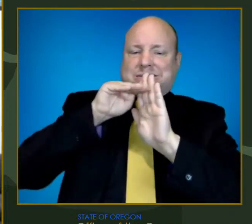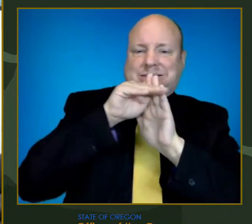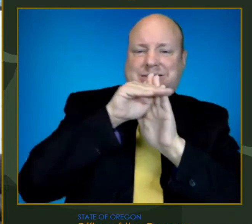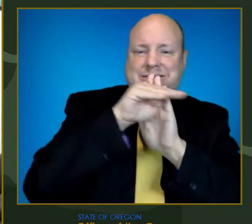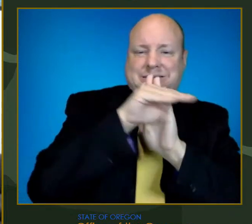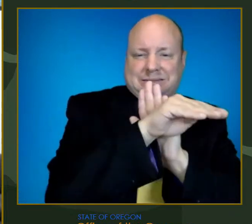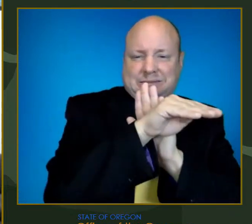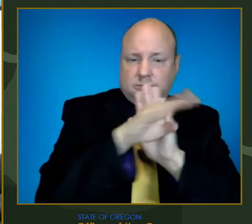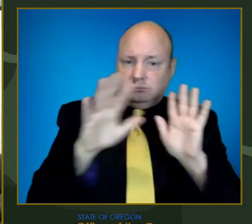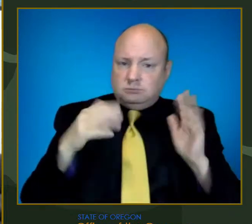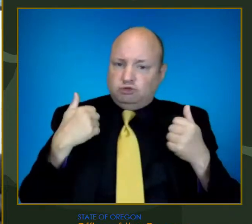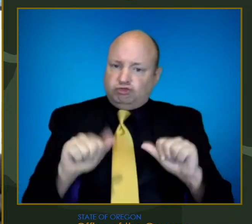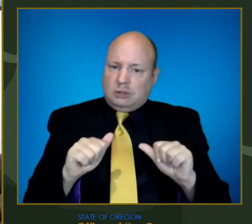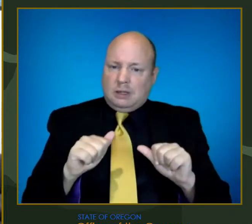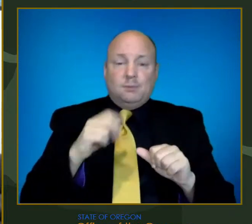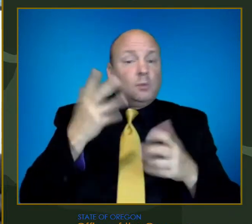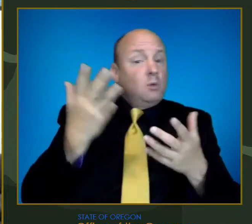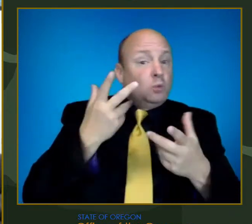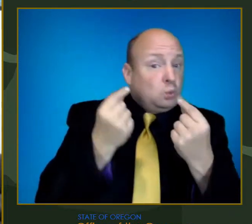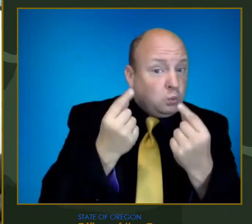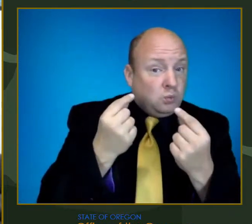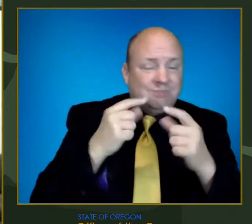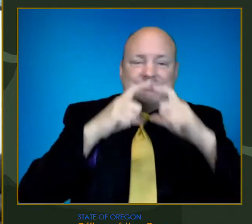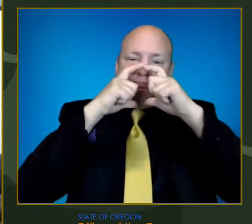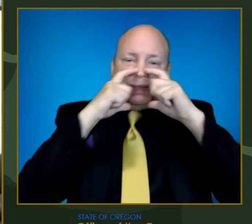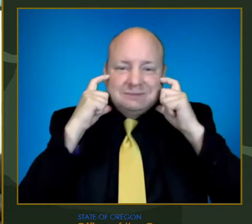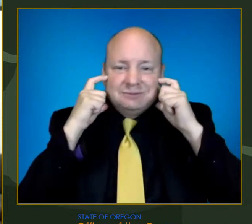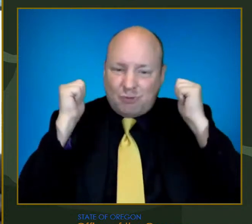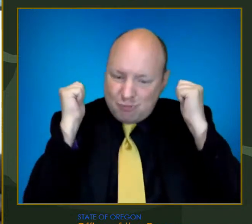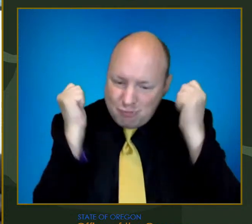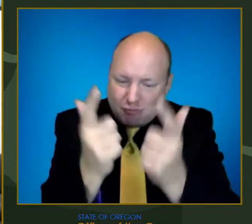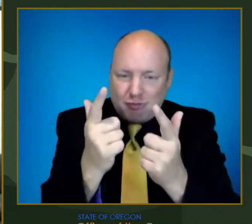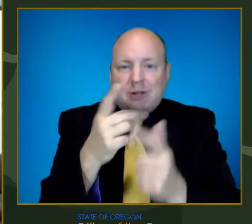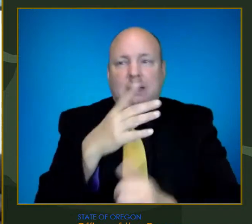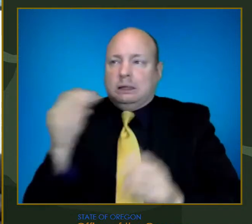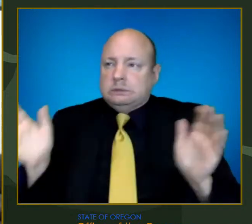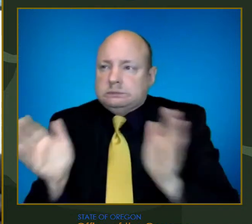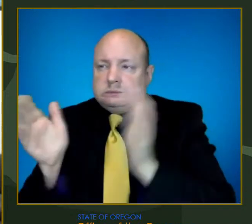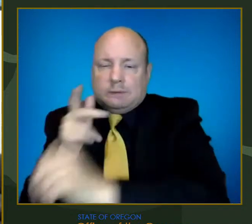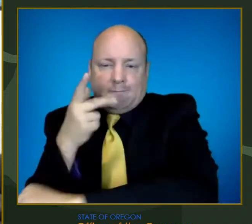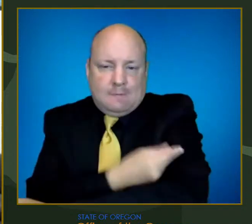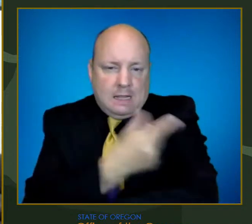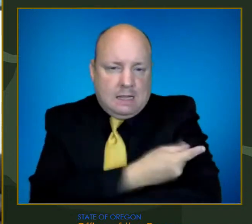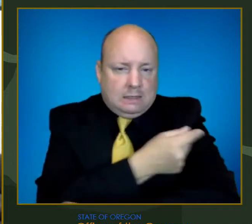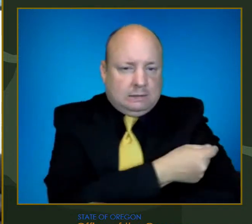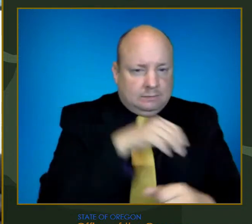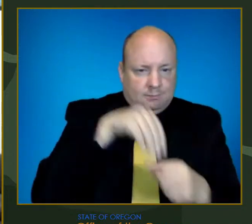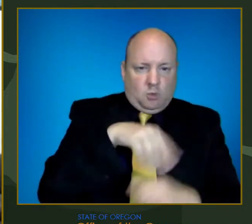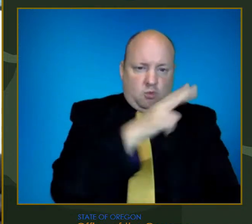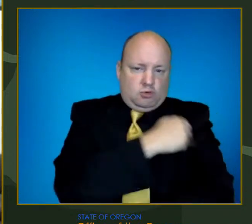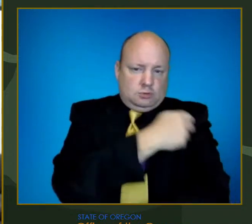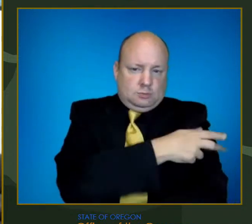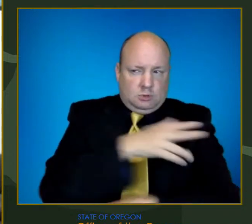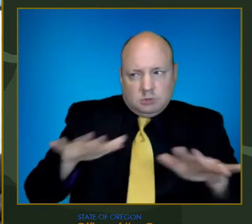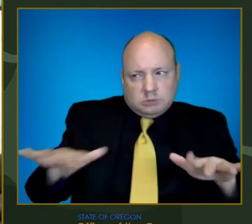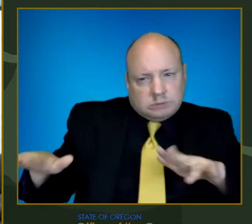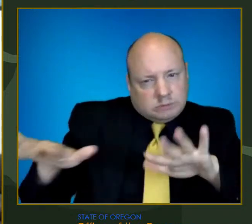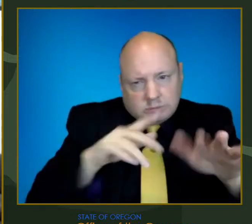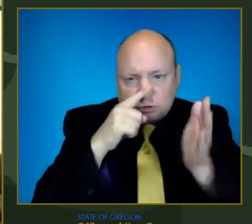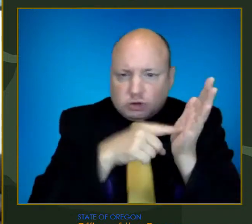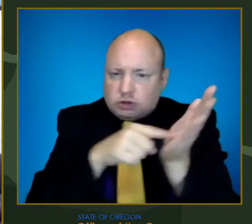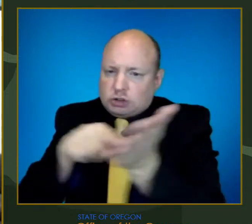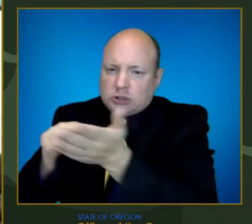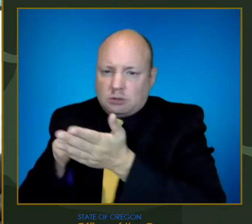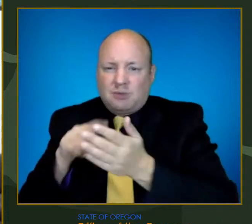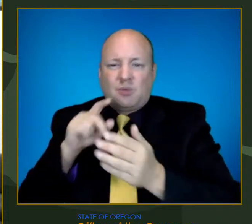indoor public places. And if you remain unvaccinated, you need to avoid any non-essential activities where you're around others so